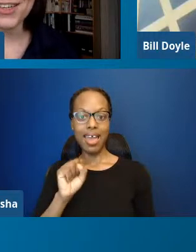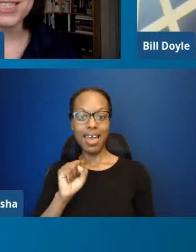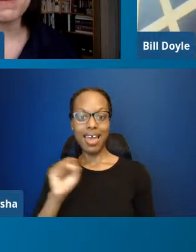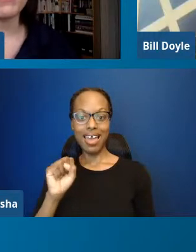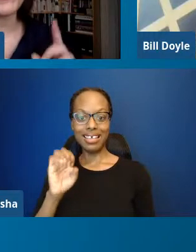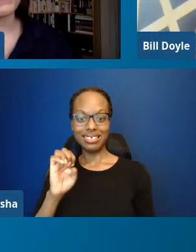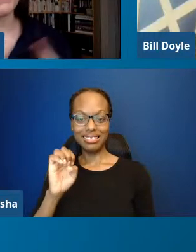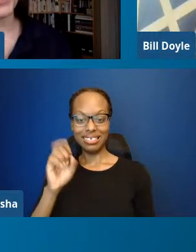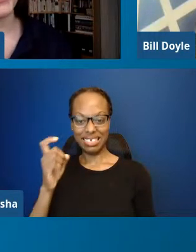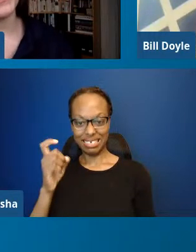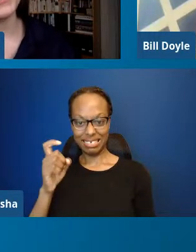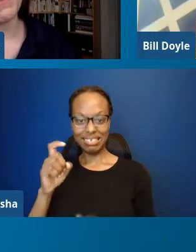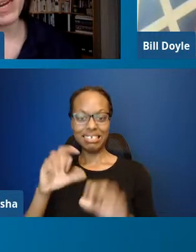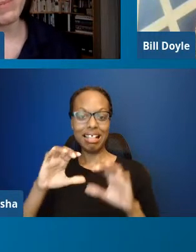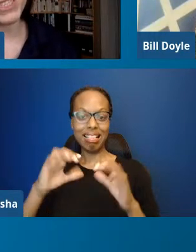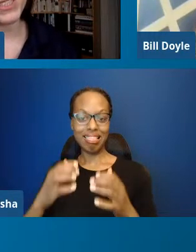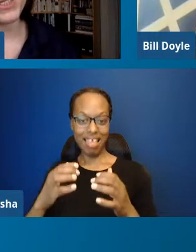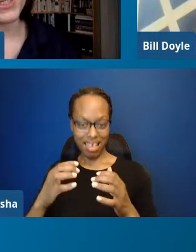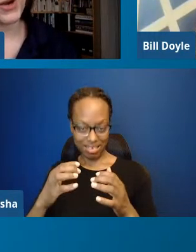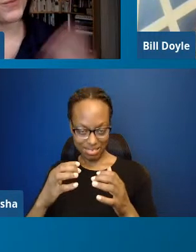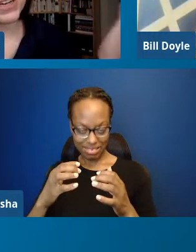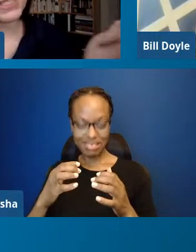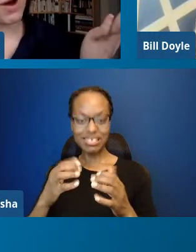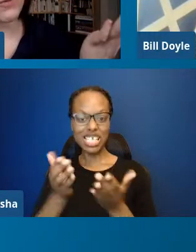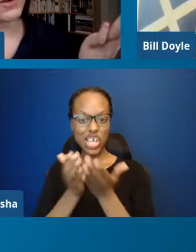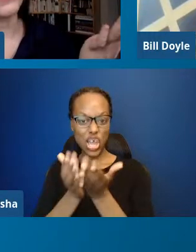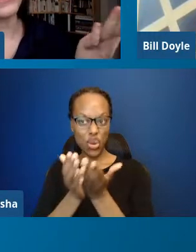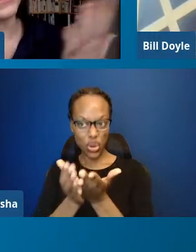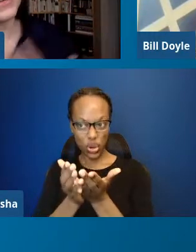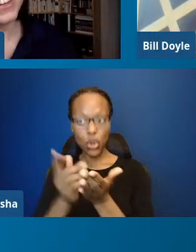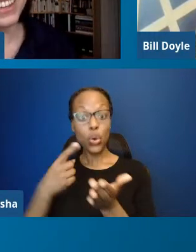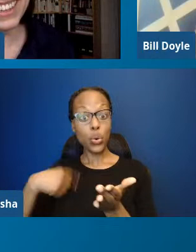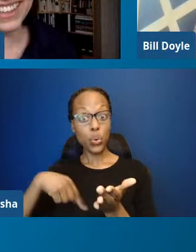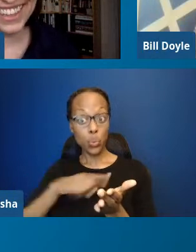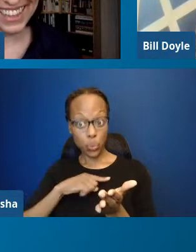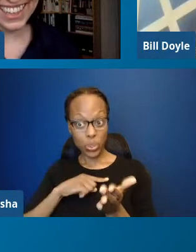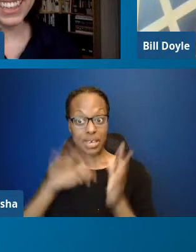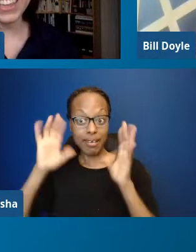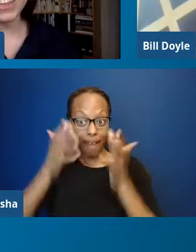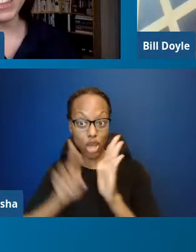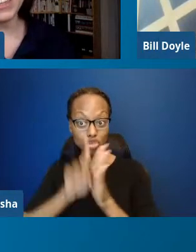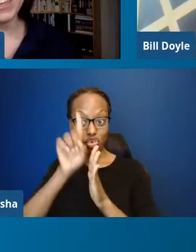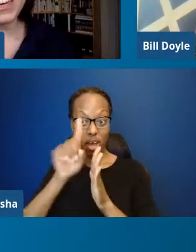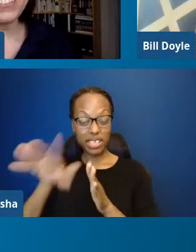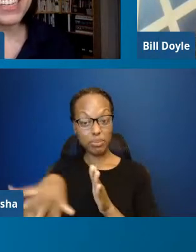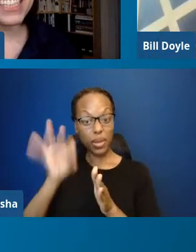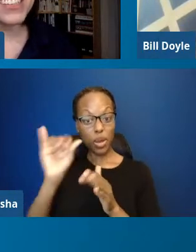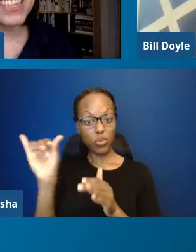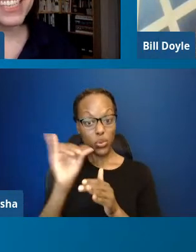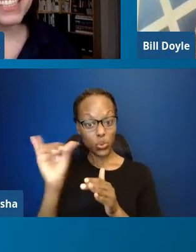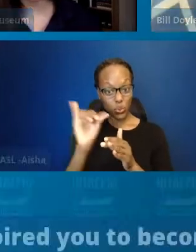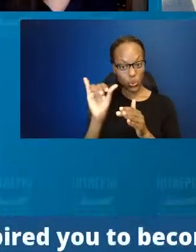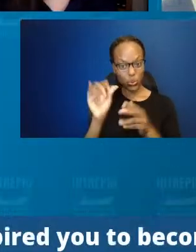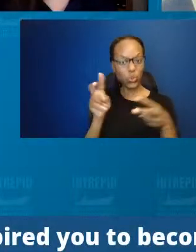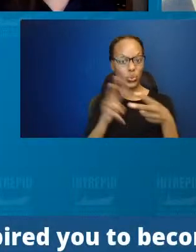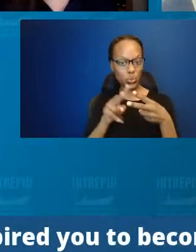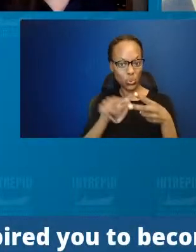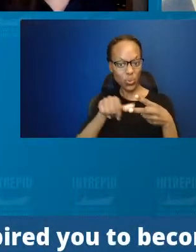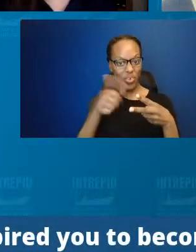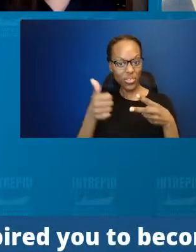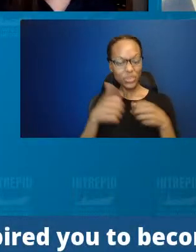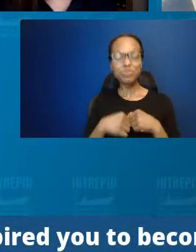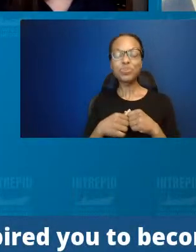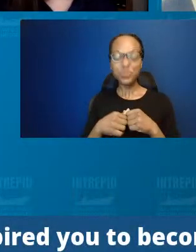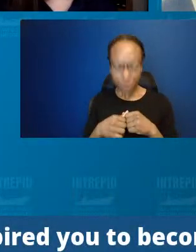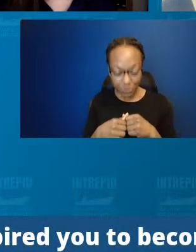up astronauts, but it was from the Mercury and Gemini missions. So what a small world, right? Yeah, it's so cool. Amazing. So let's get to some of those questions,